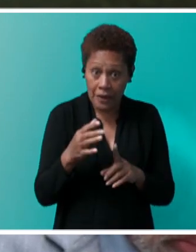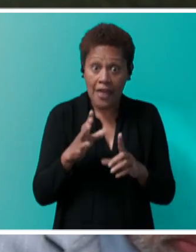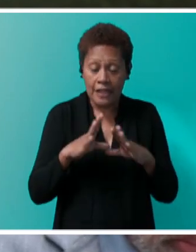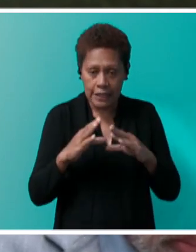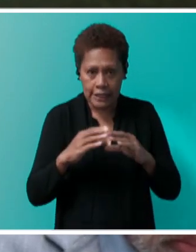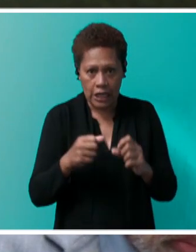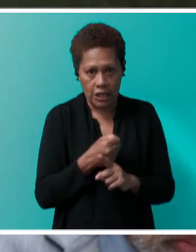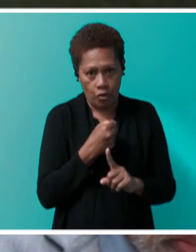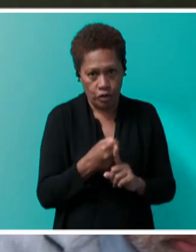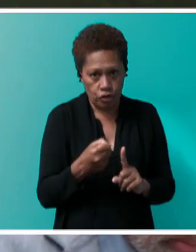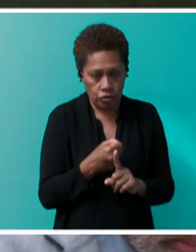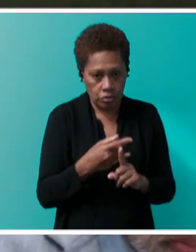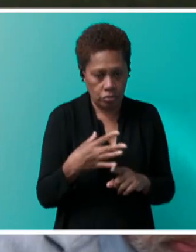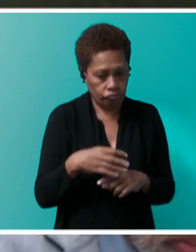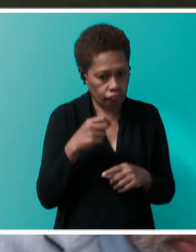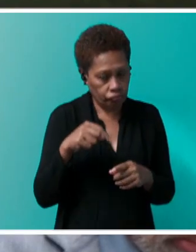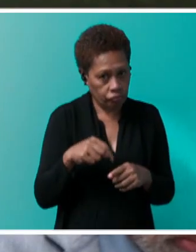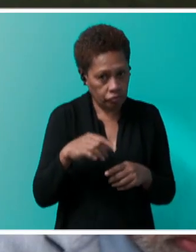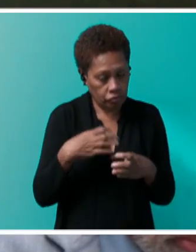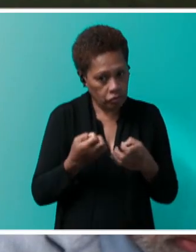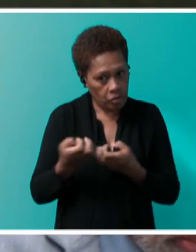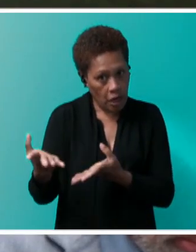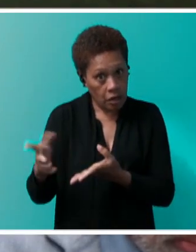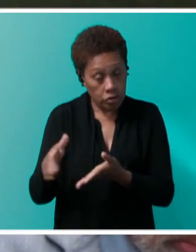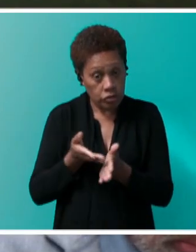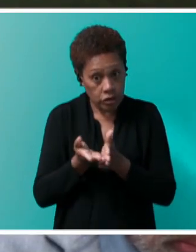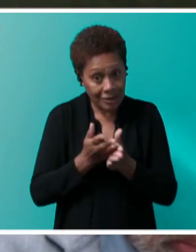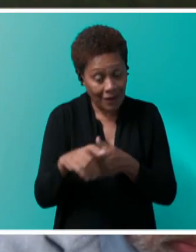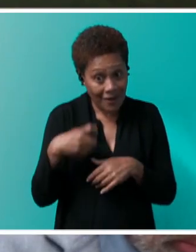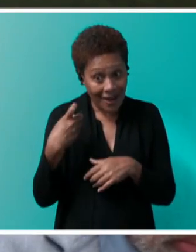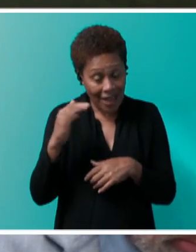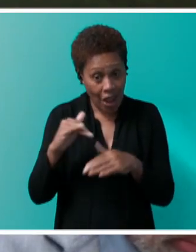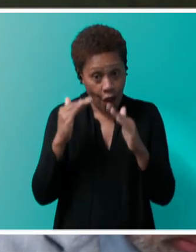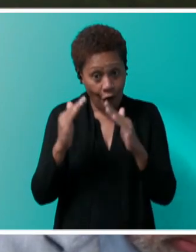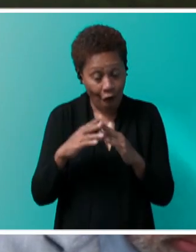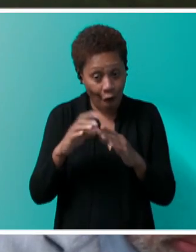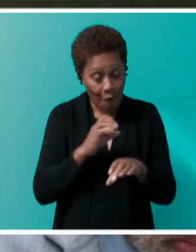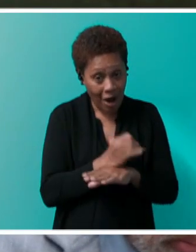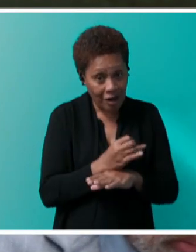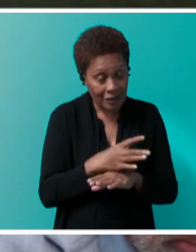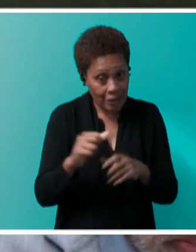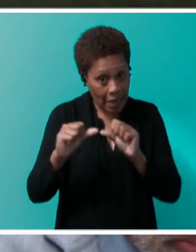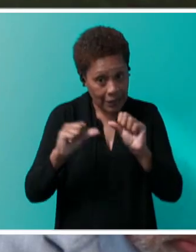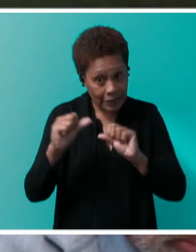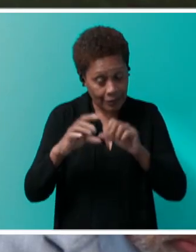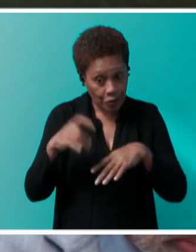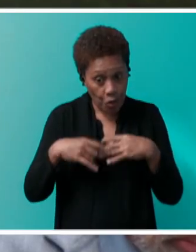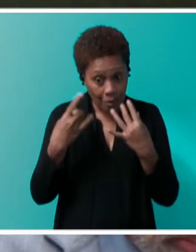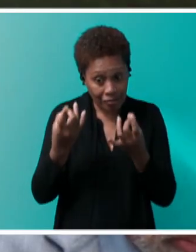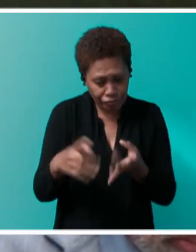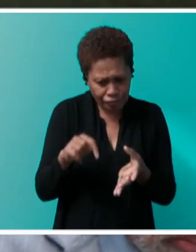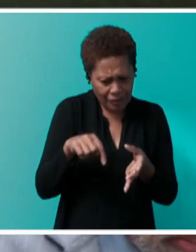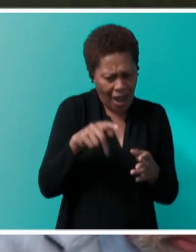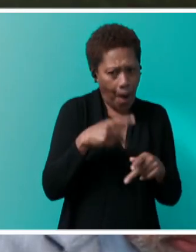These organizations deliver specialized services such as care homes, counseling, family assessment, and provide critical